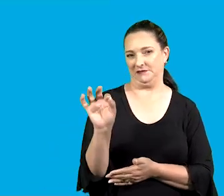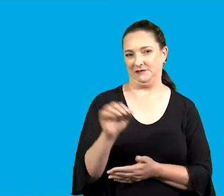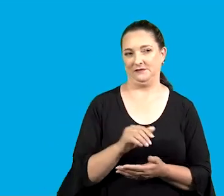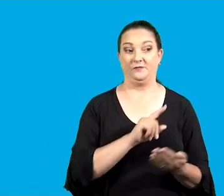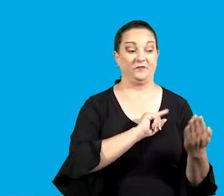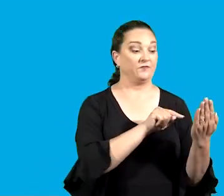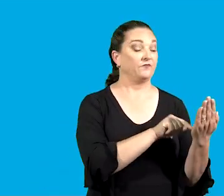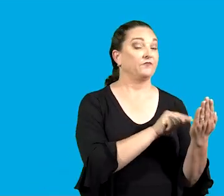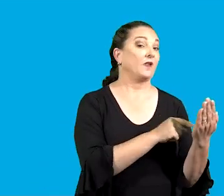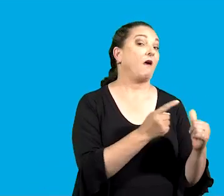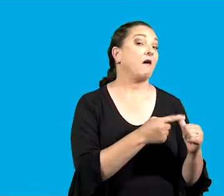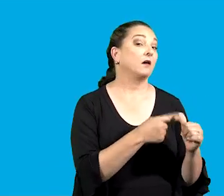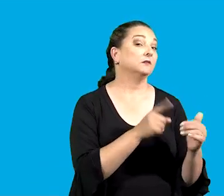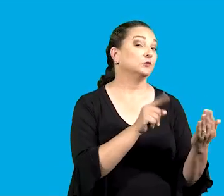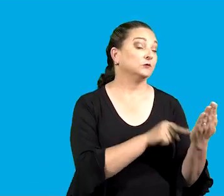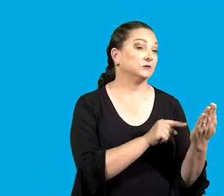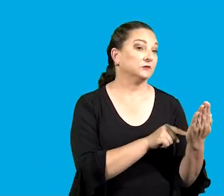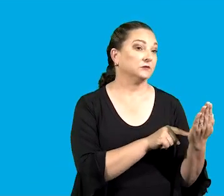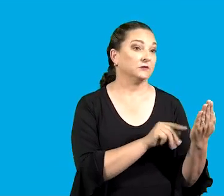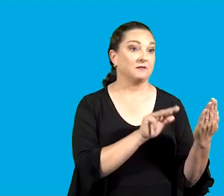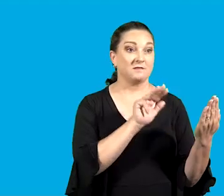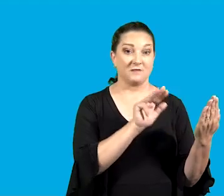my answer, then I'll now get